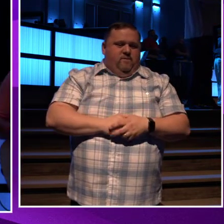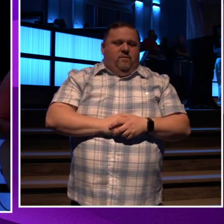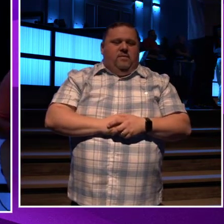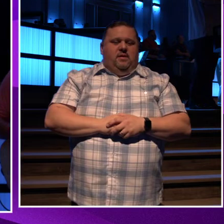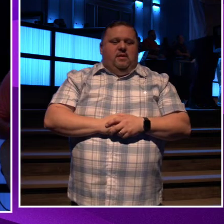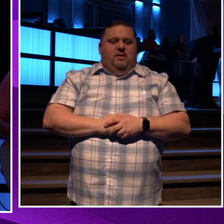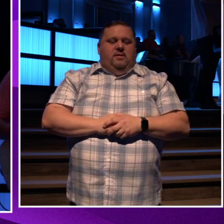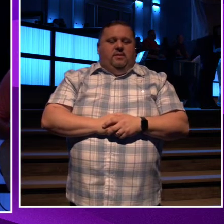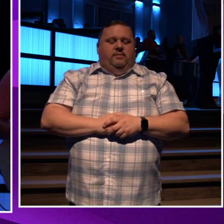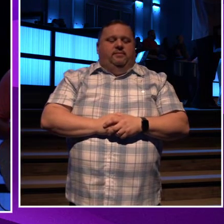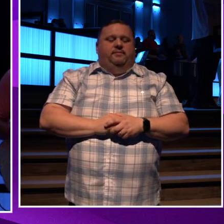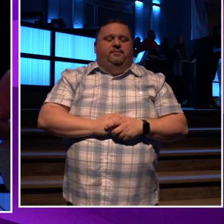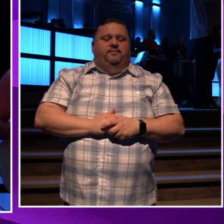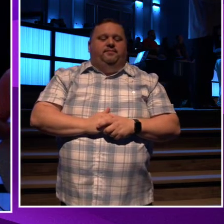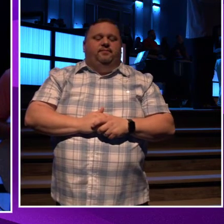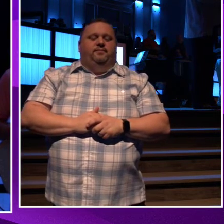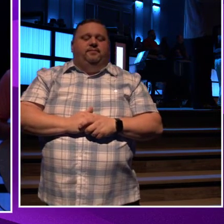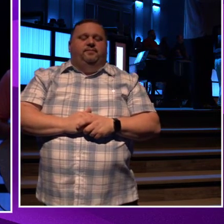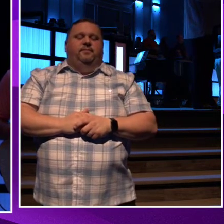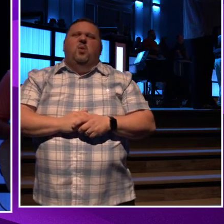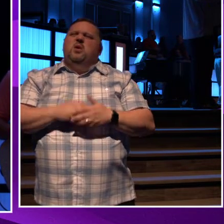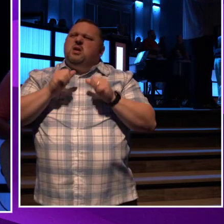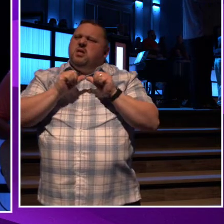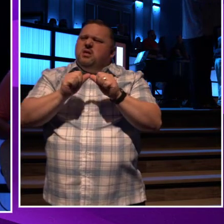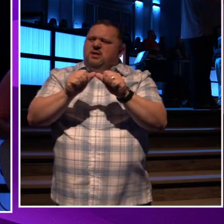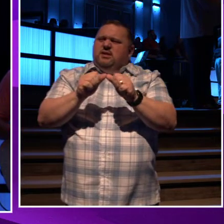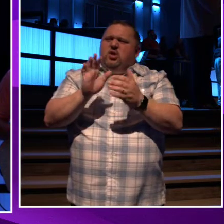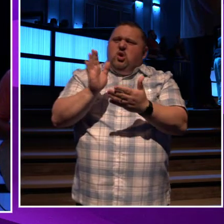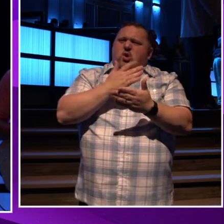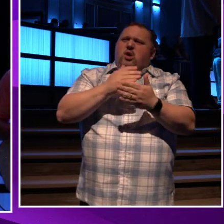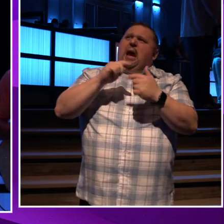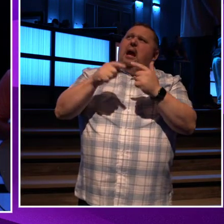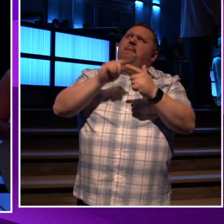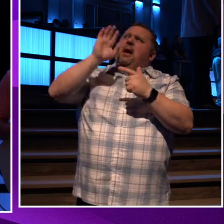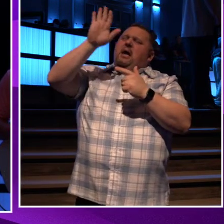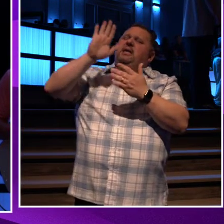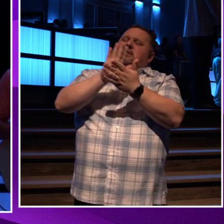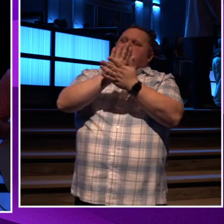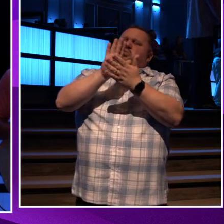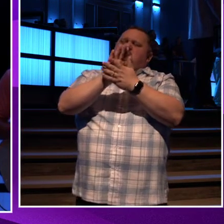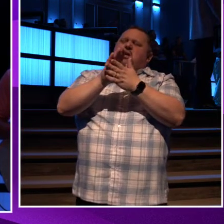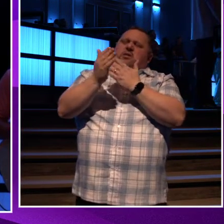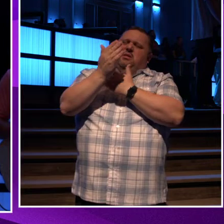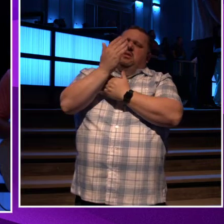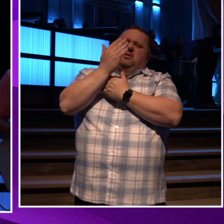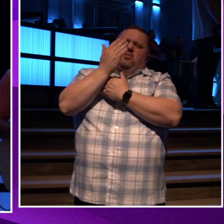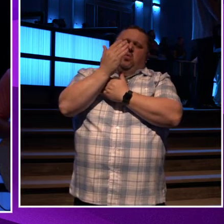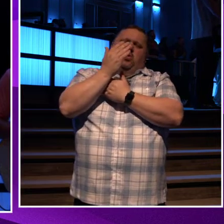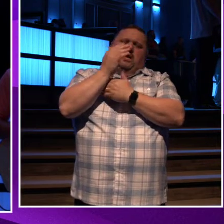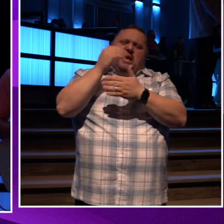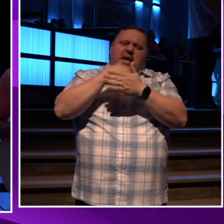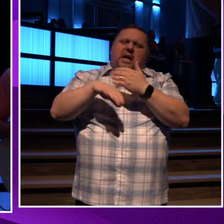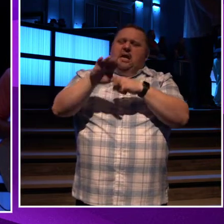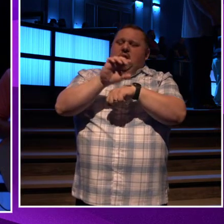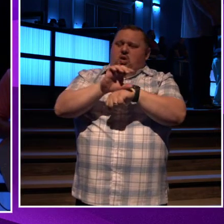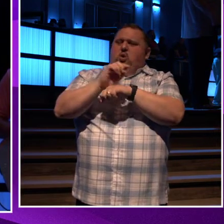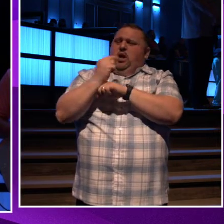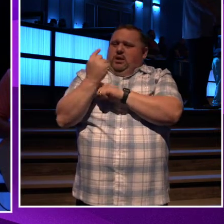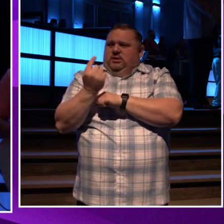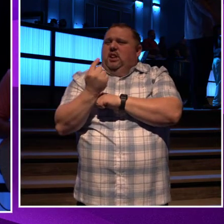Continue to sing about God's praises. In Christ alone we stand. All other ground is sinking